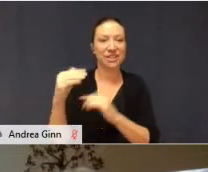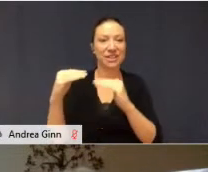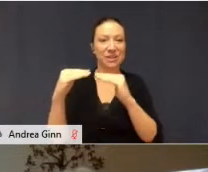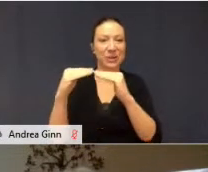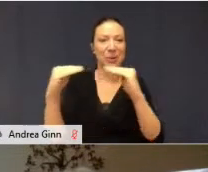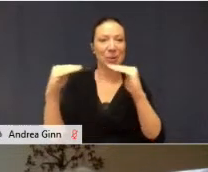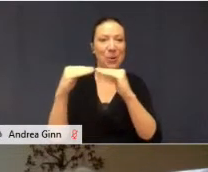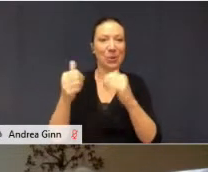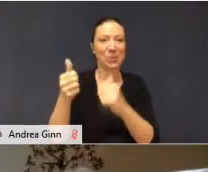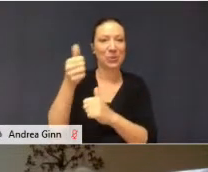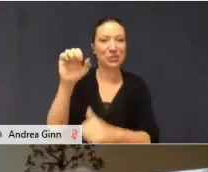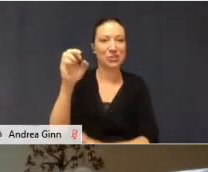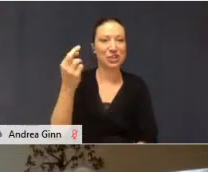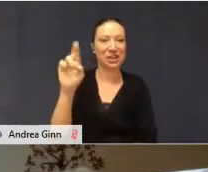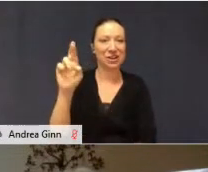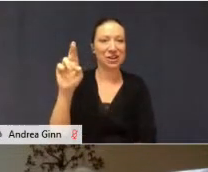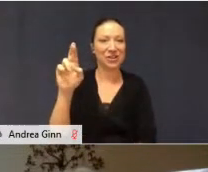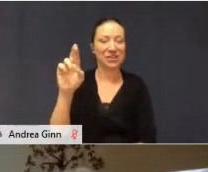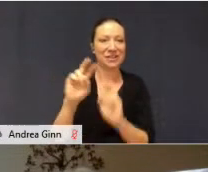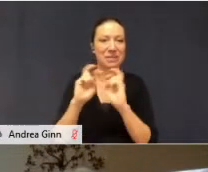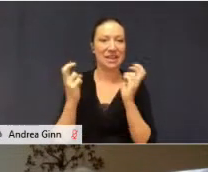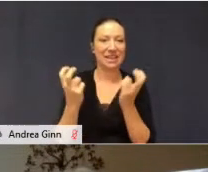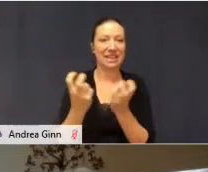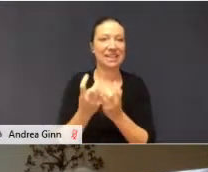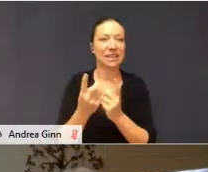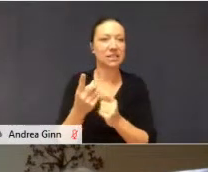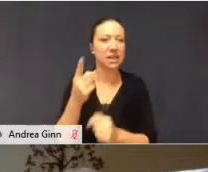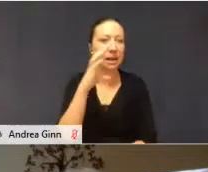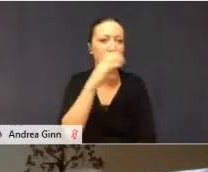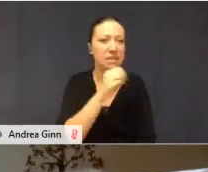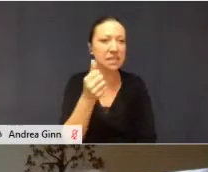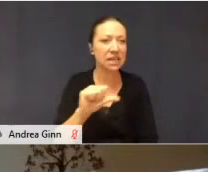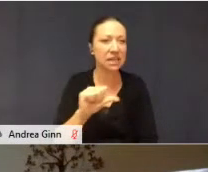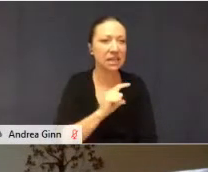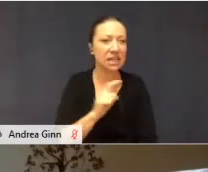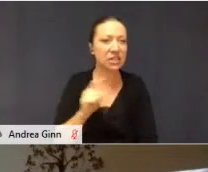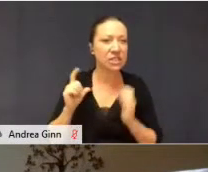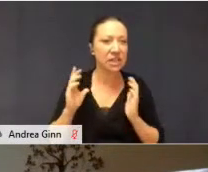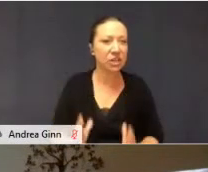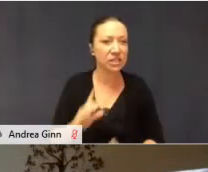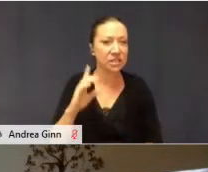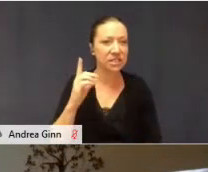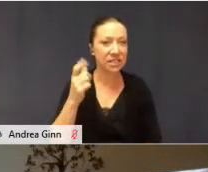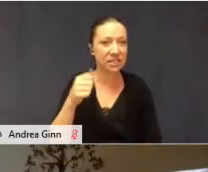Did I miss any other legislators who were here? Did somebody come in since we started?